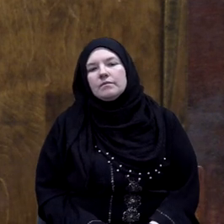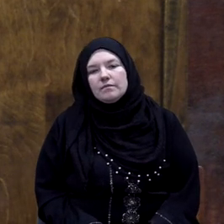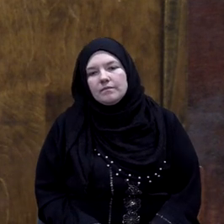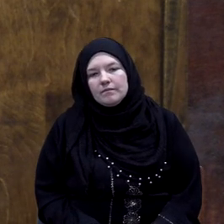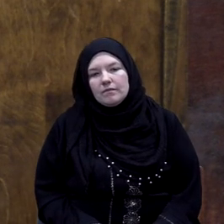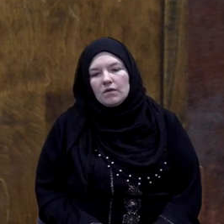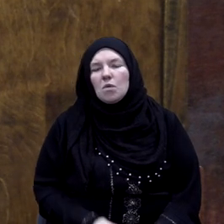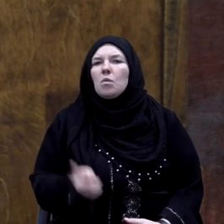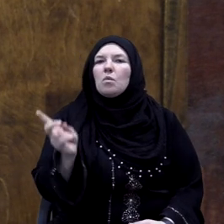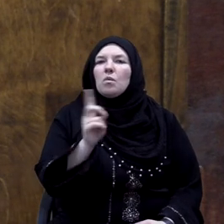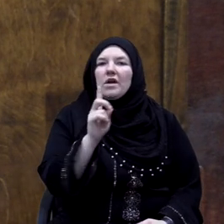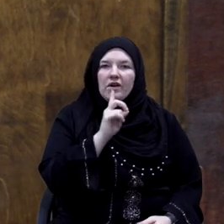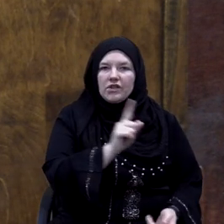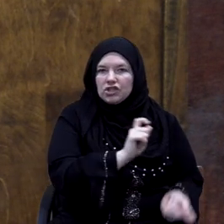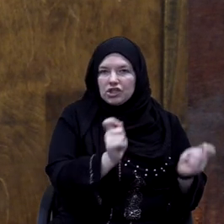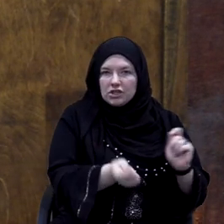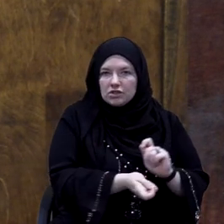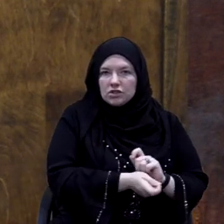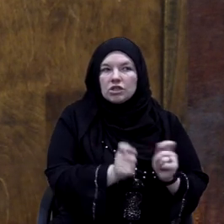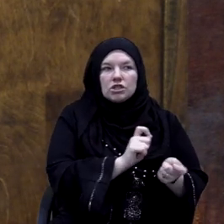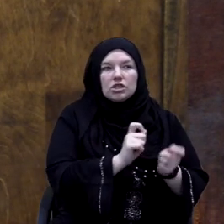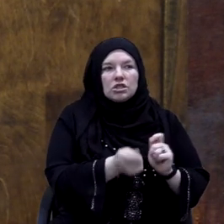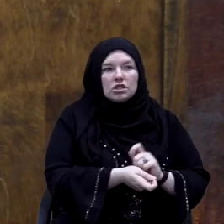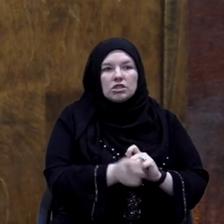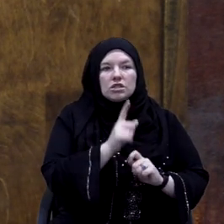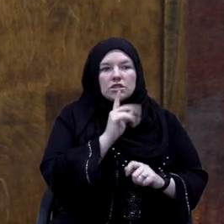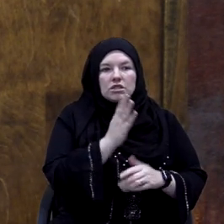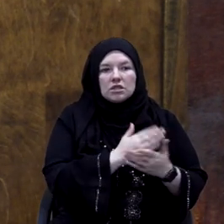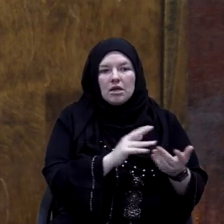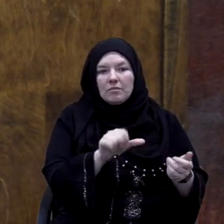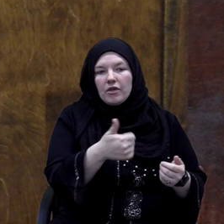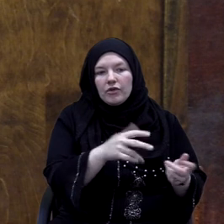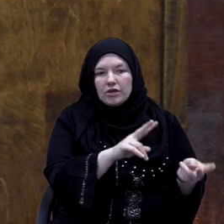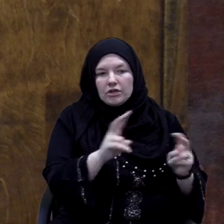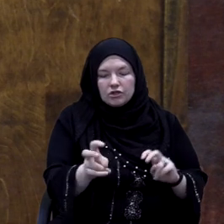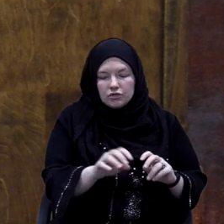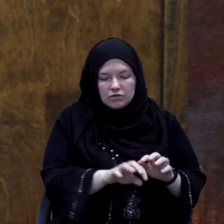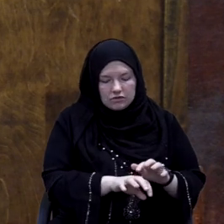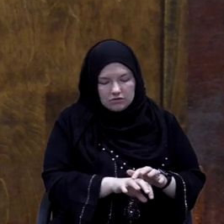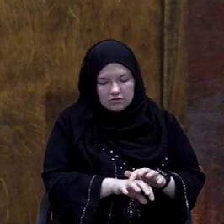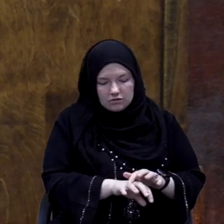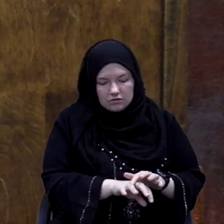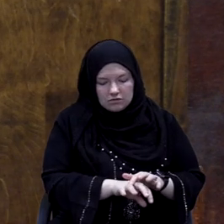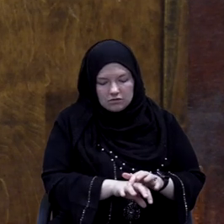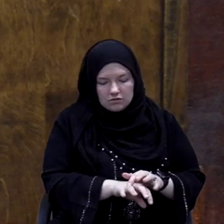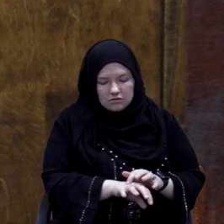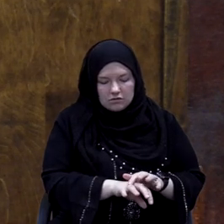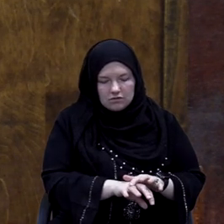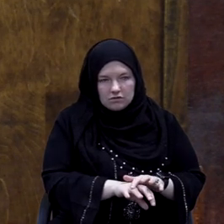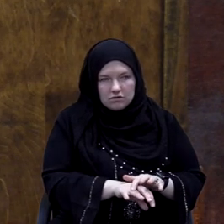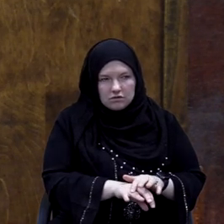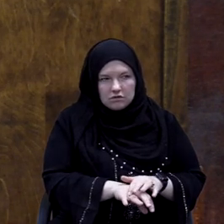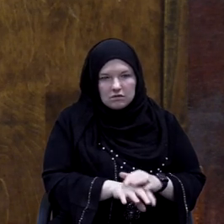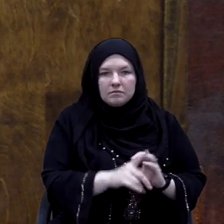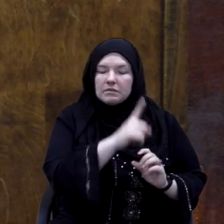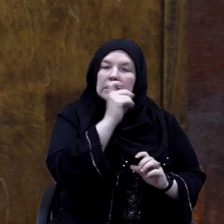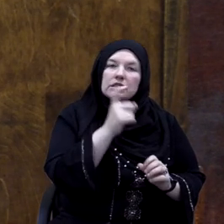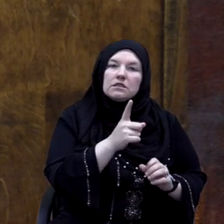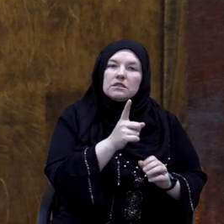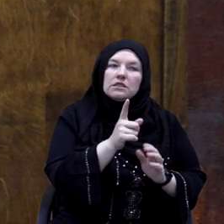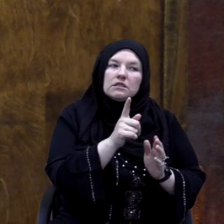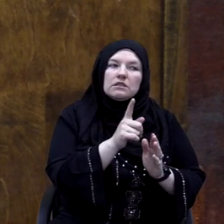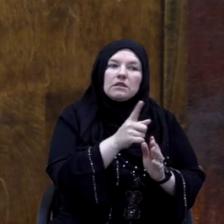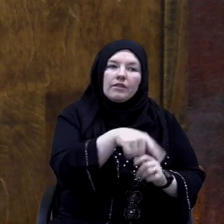So where are the changes? The changes are in some other issue. We'll talk about it later on. But because it is authored